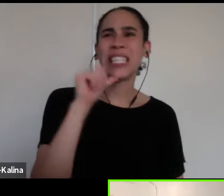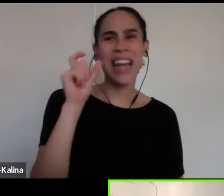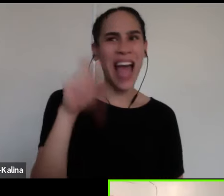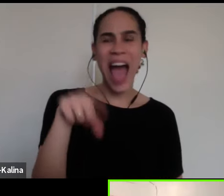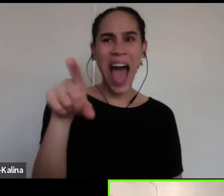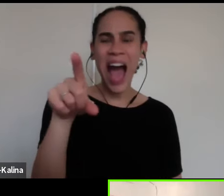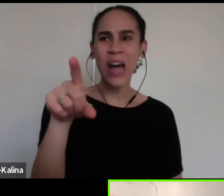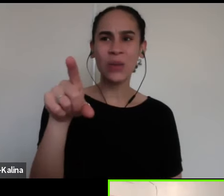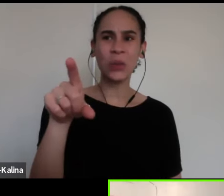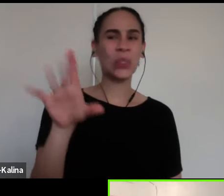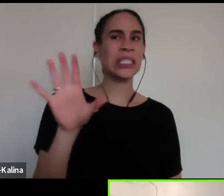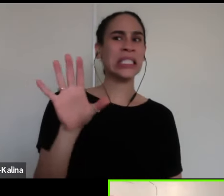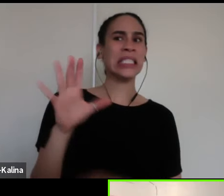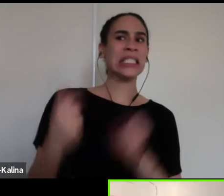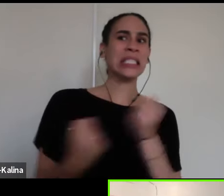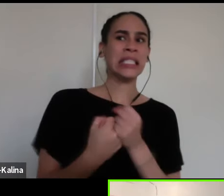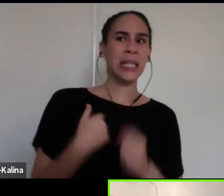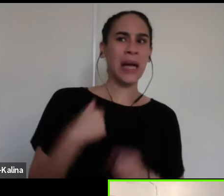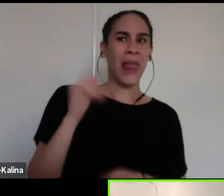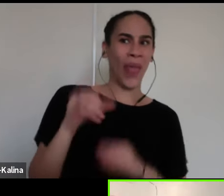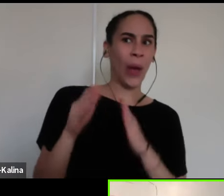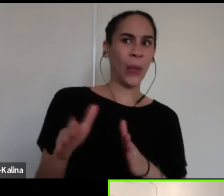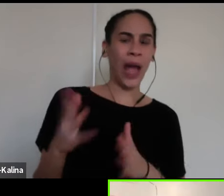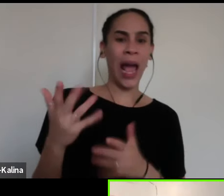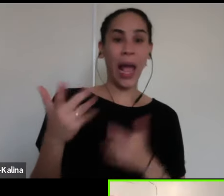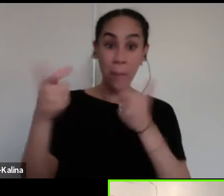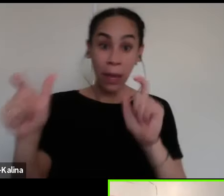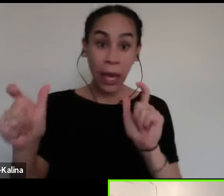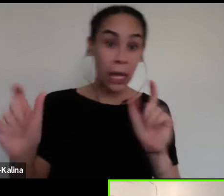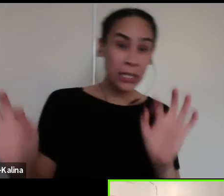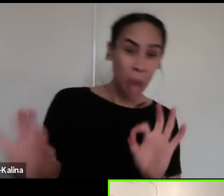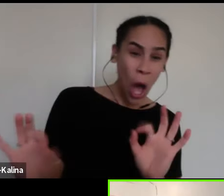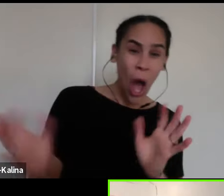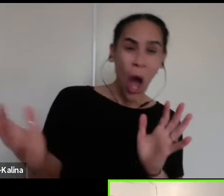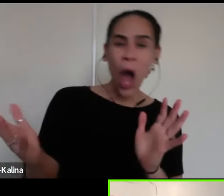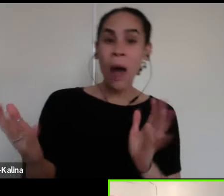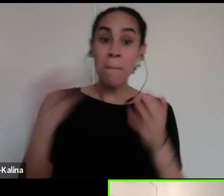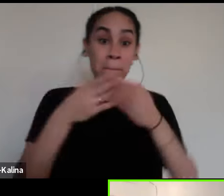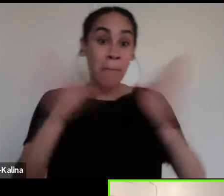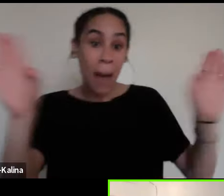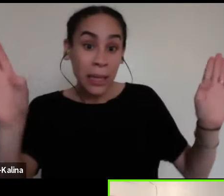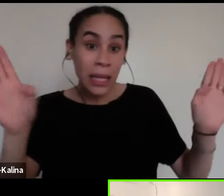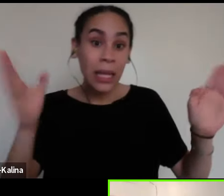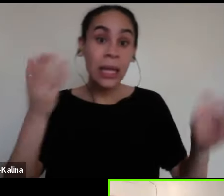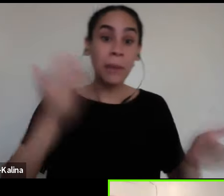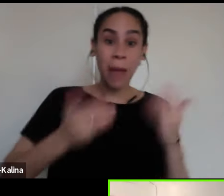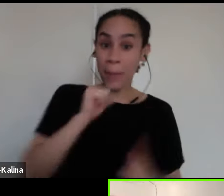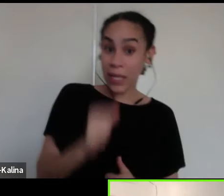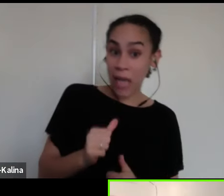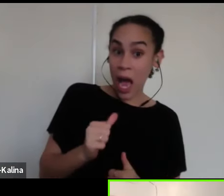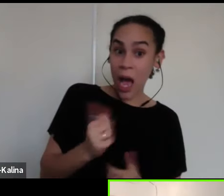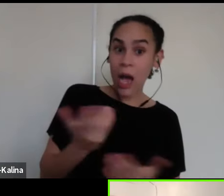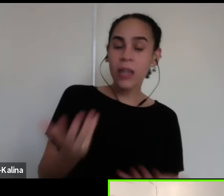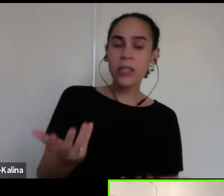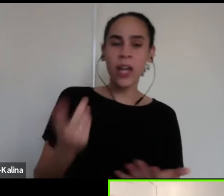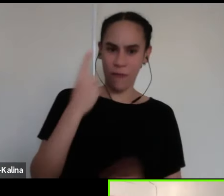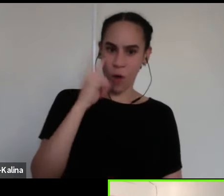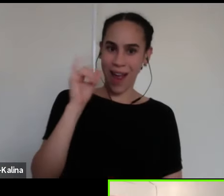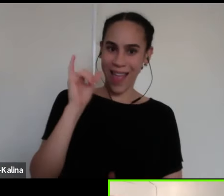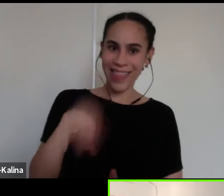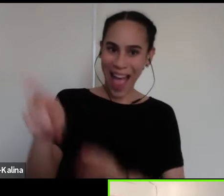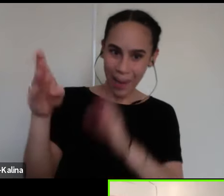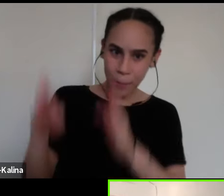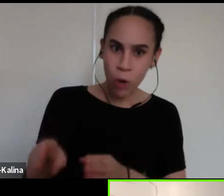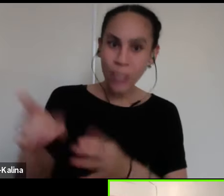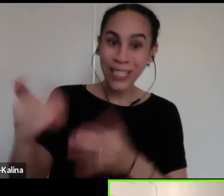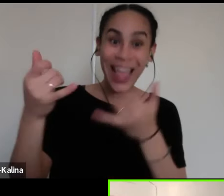in that specific way. Maybe it's big, maybe it's small, maybe it's public, maybe it's not. but for that person, it's still sticking their neck out, right? And